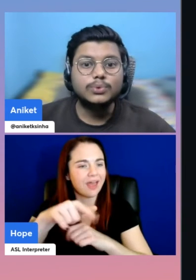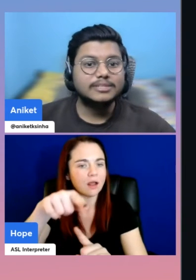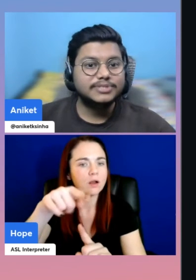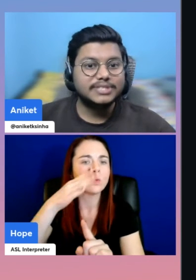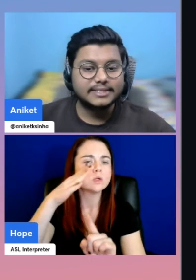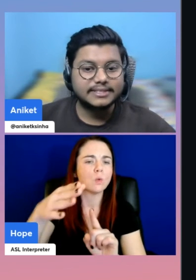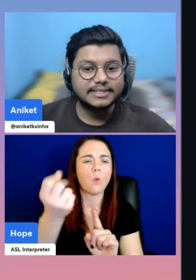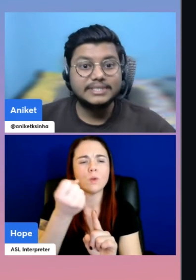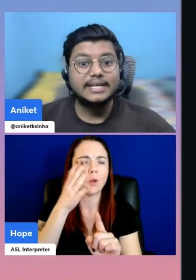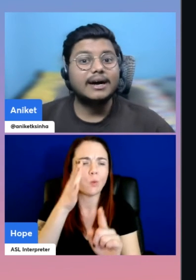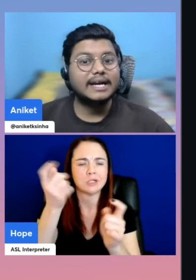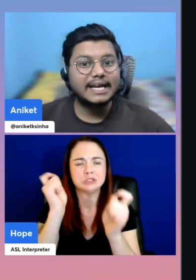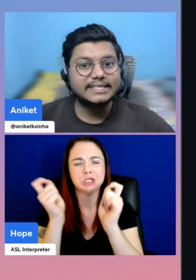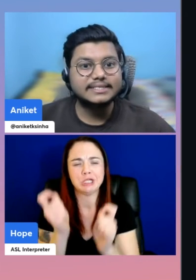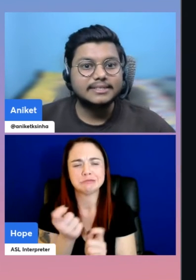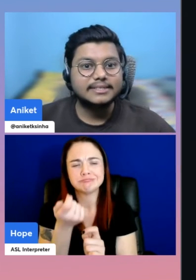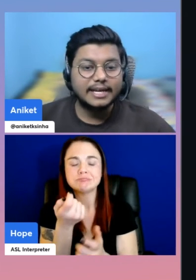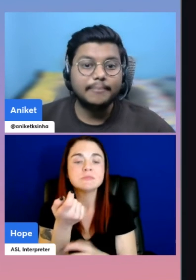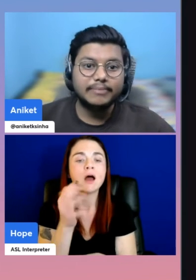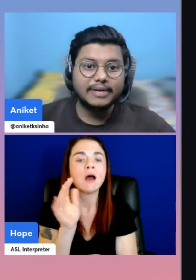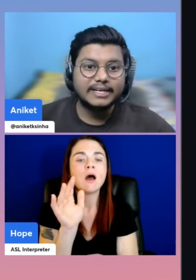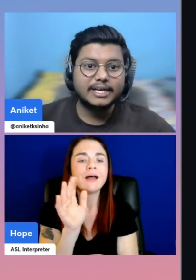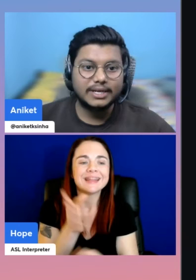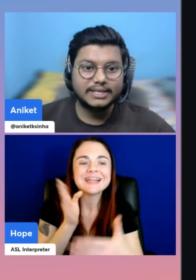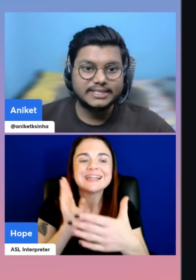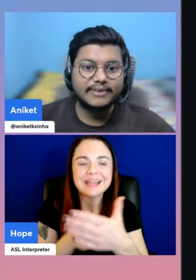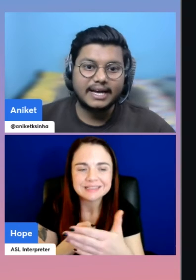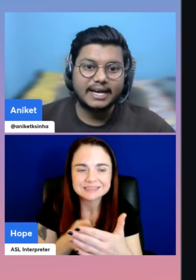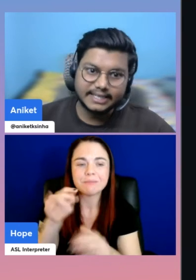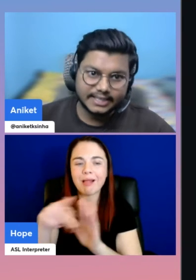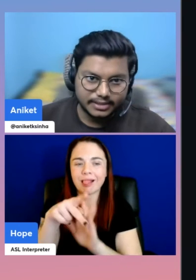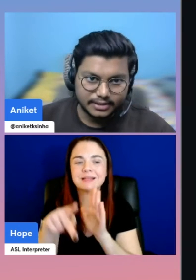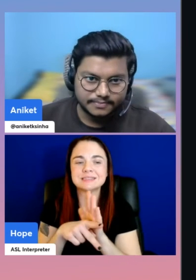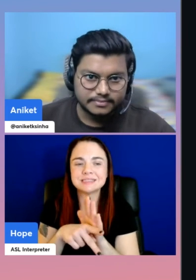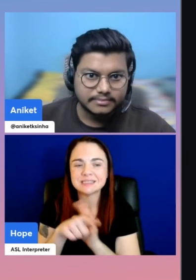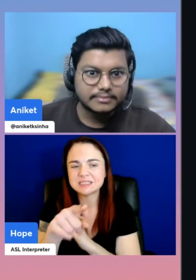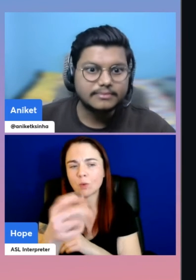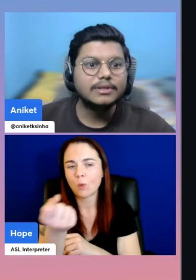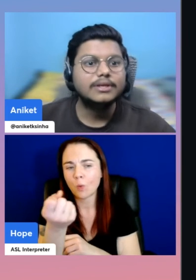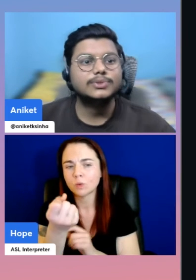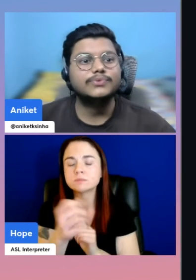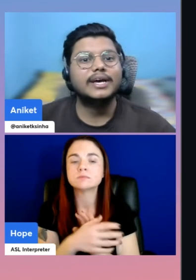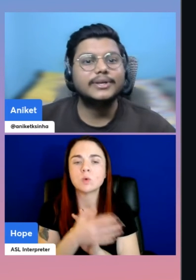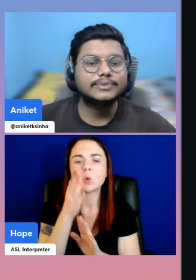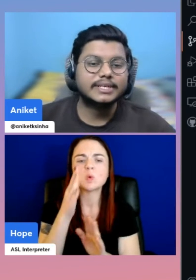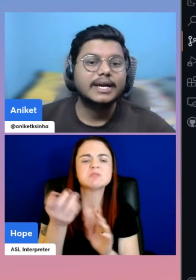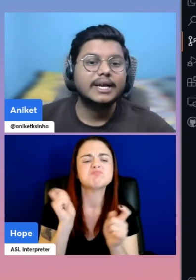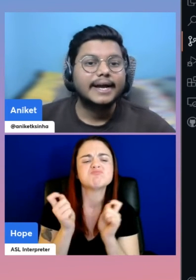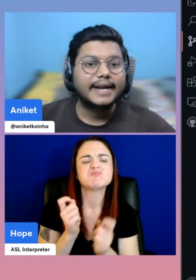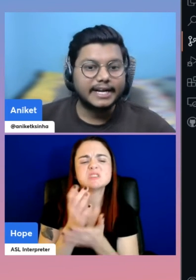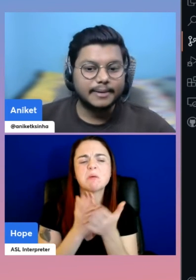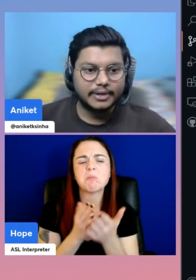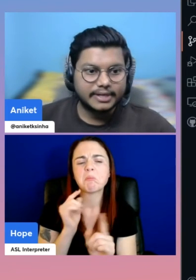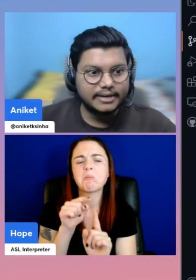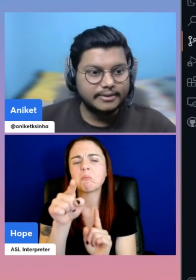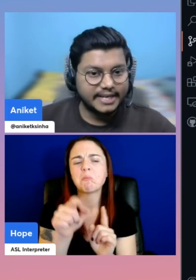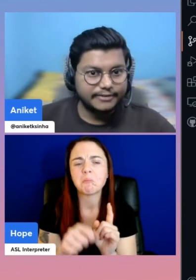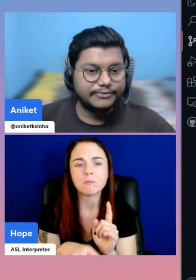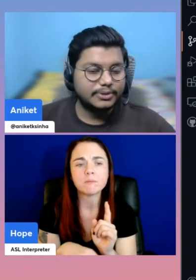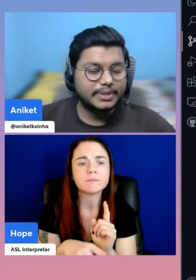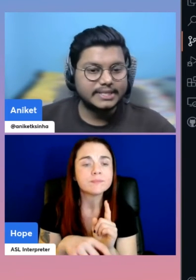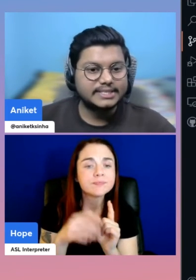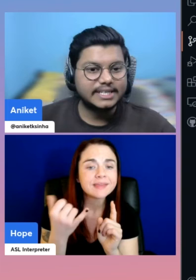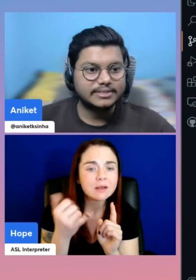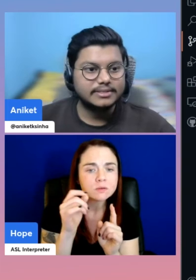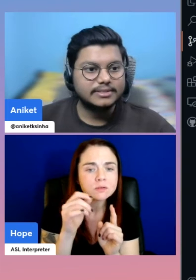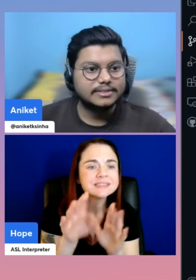do some changes which are against the implemented policy via Sentinel. So we are using github.dev for